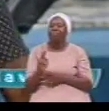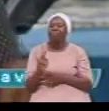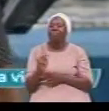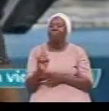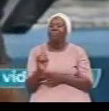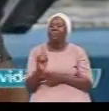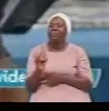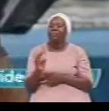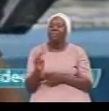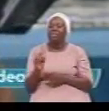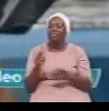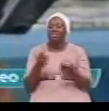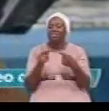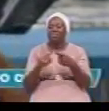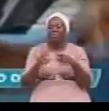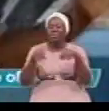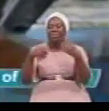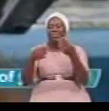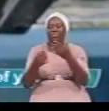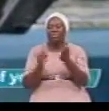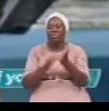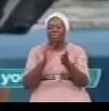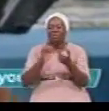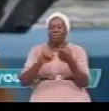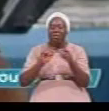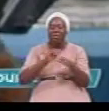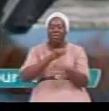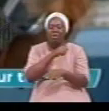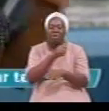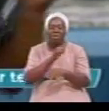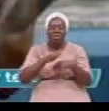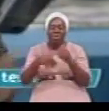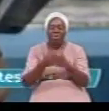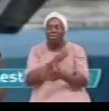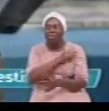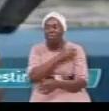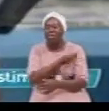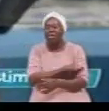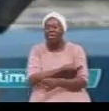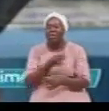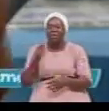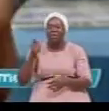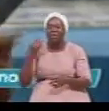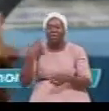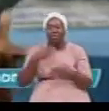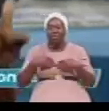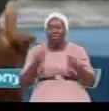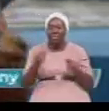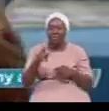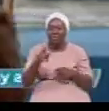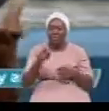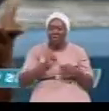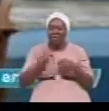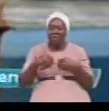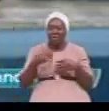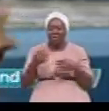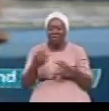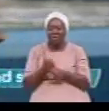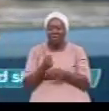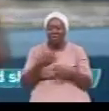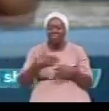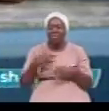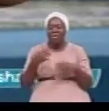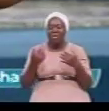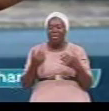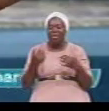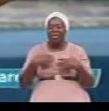I've come to return the glory to the Almighty God for healing me. I've received my healing this night.